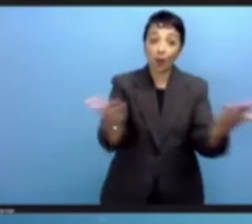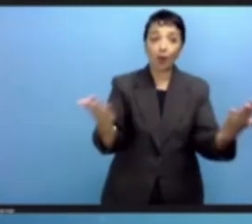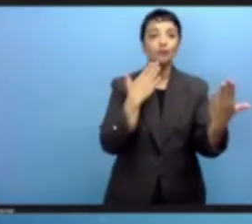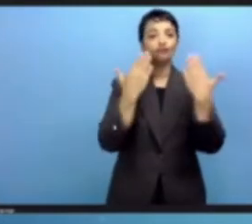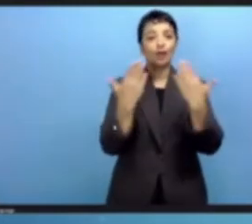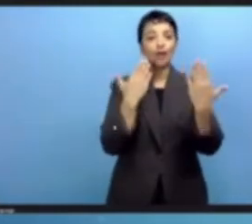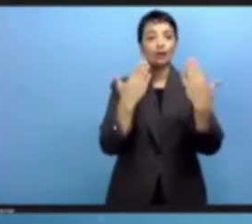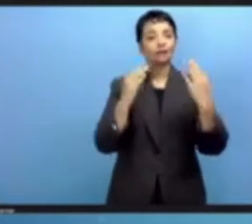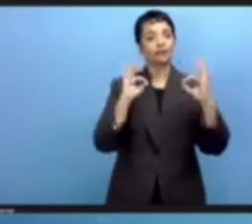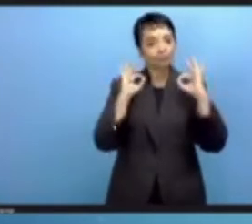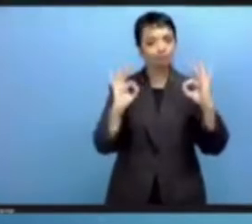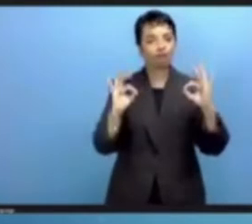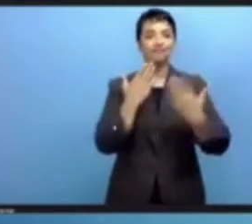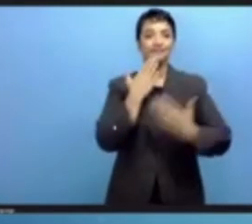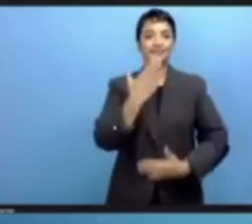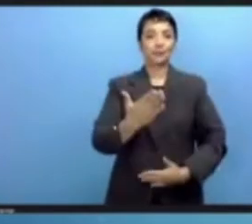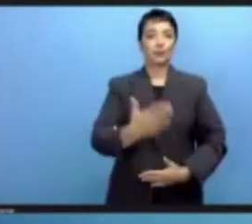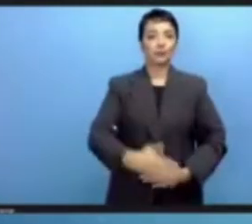Thank you.